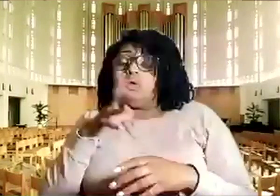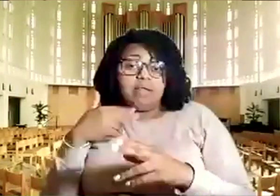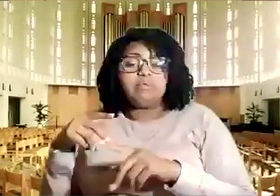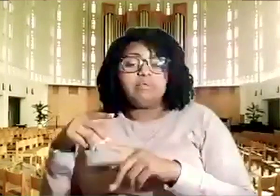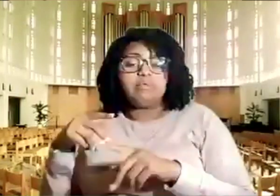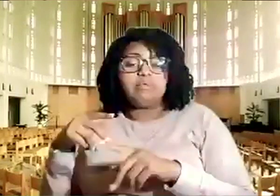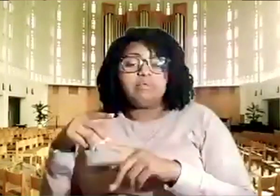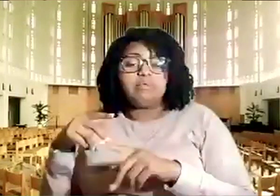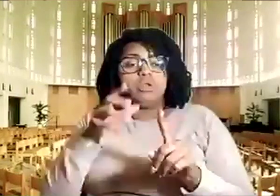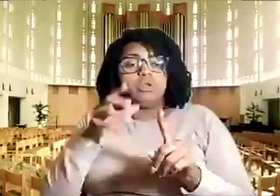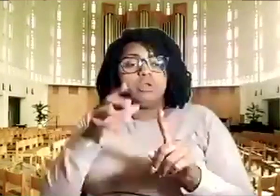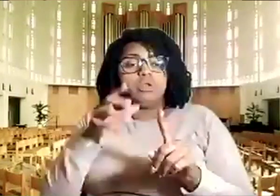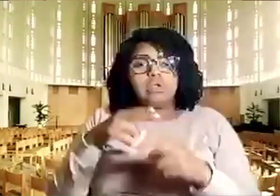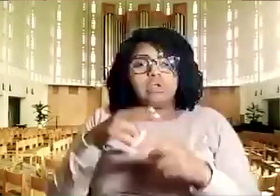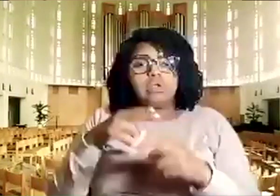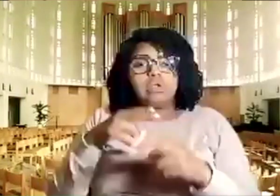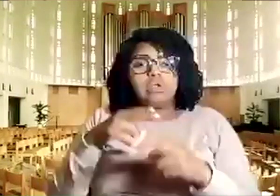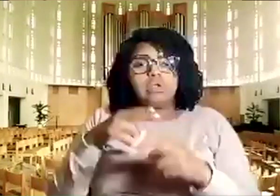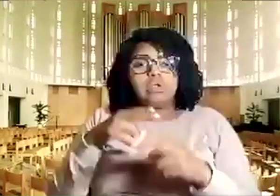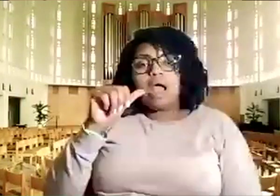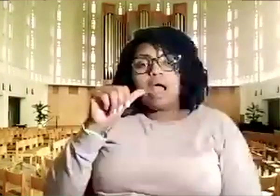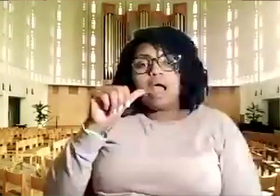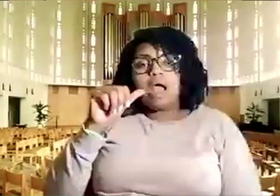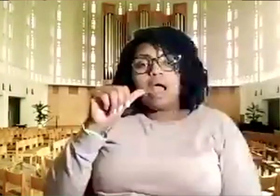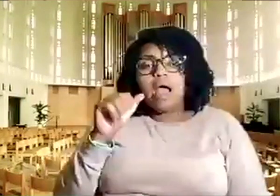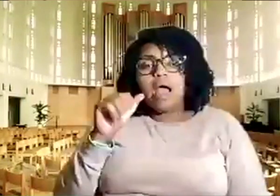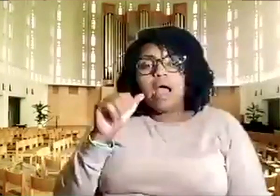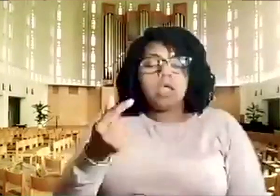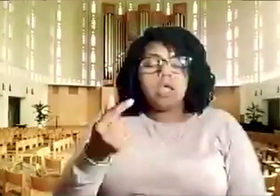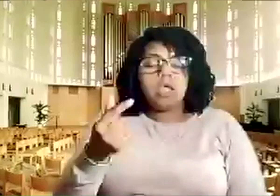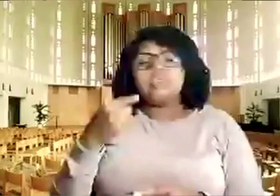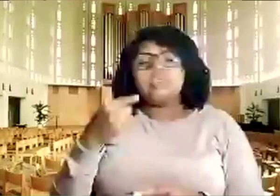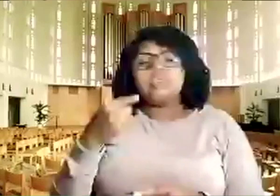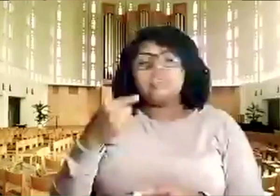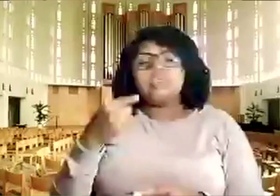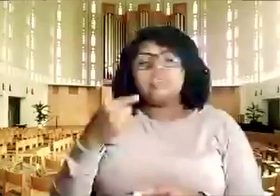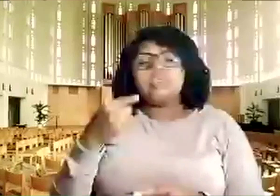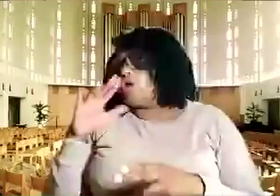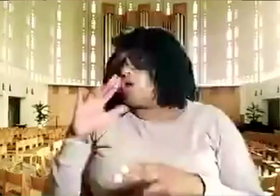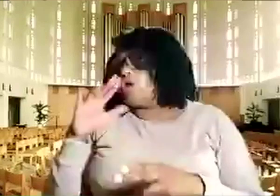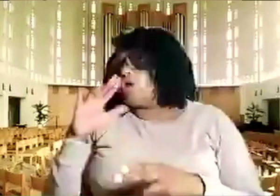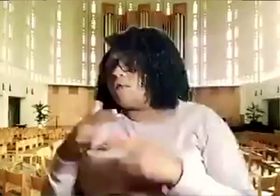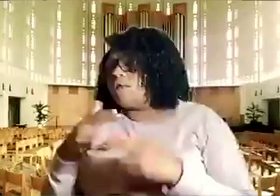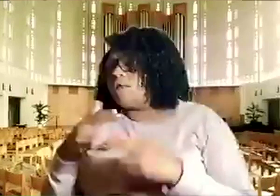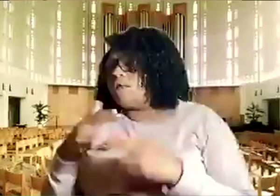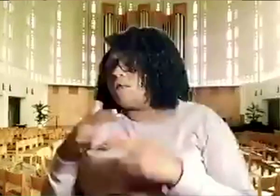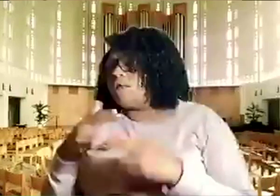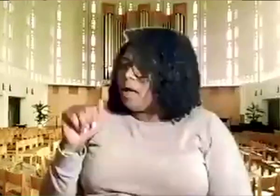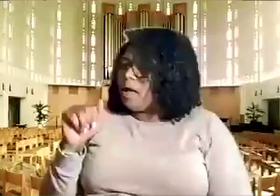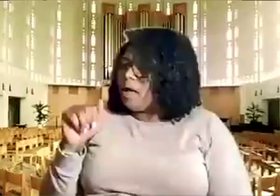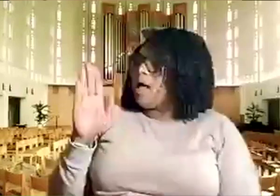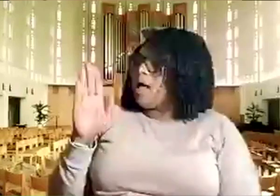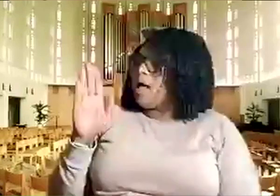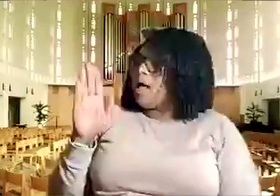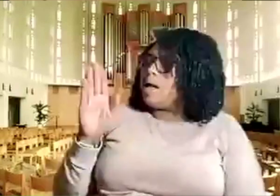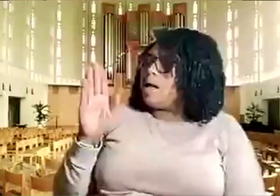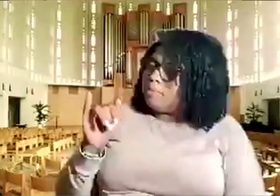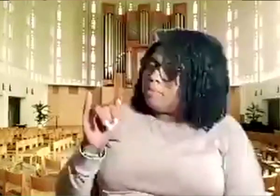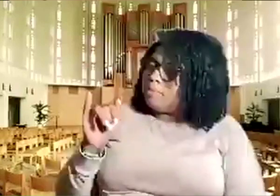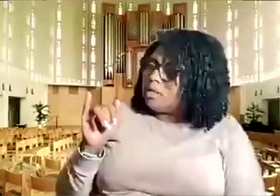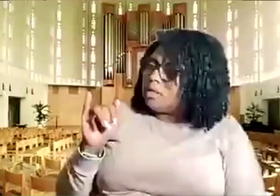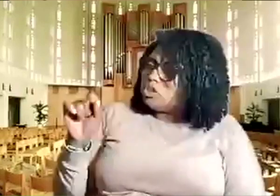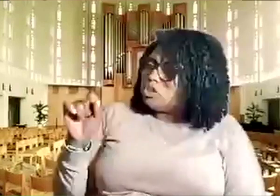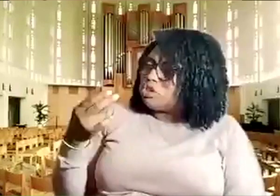Abishag, Abishag. And she was pulled out of her life to simply lay still. They